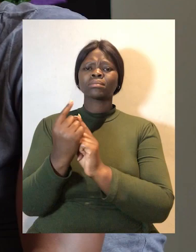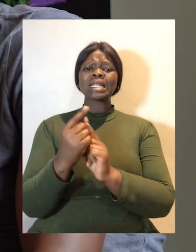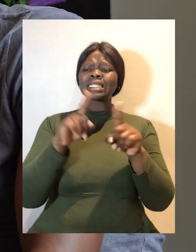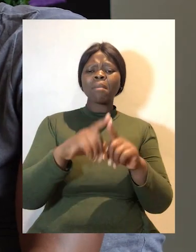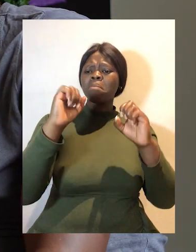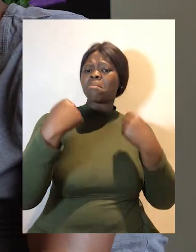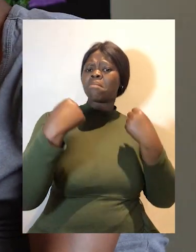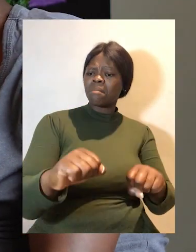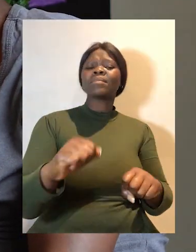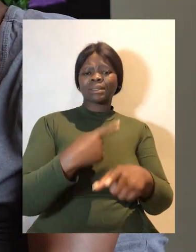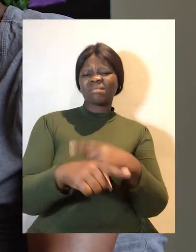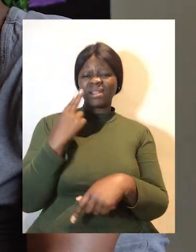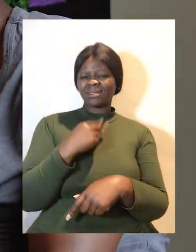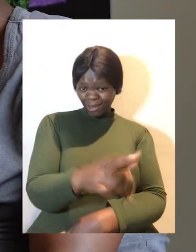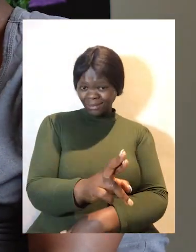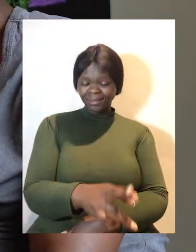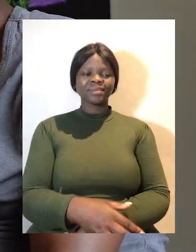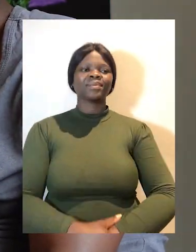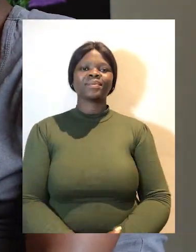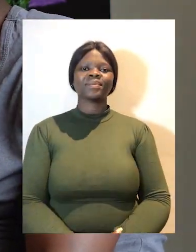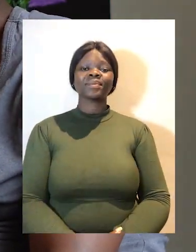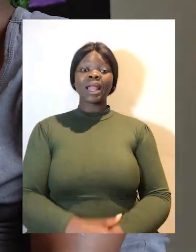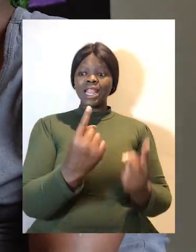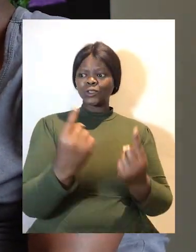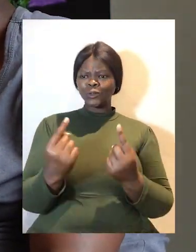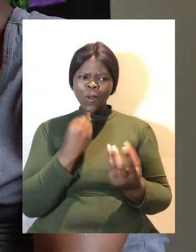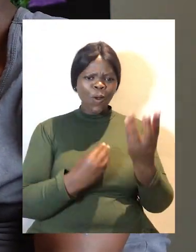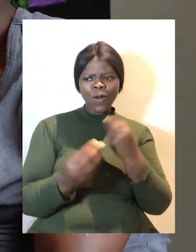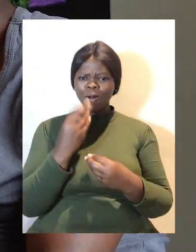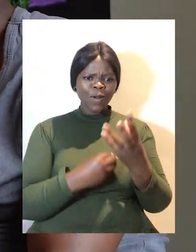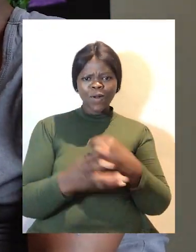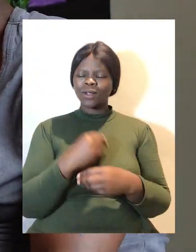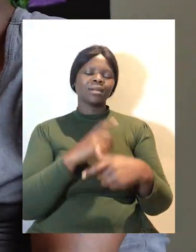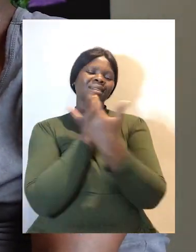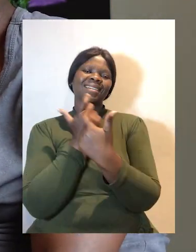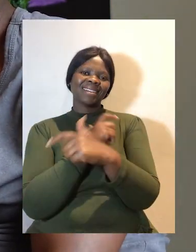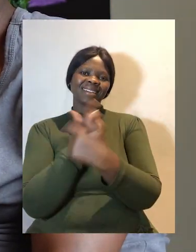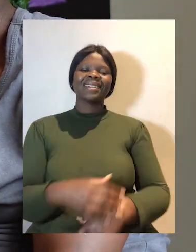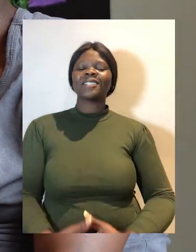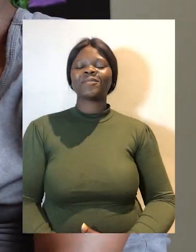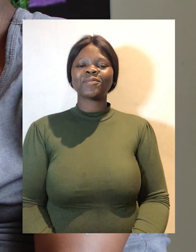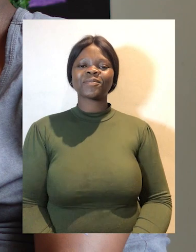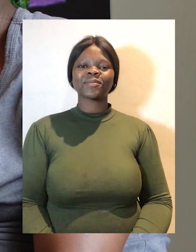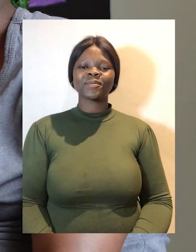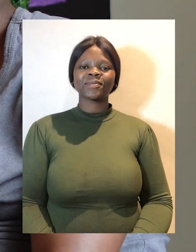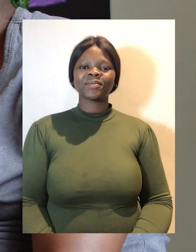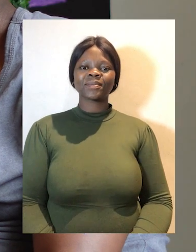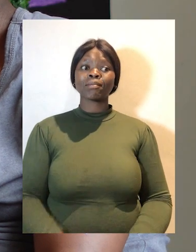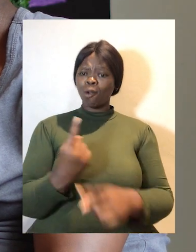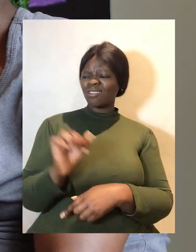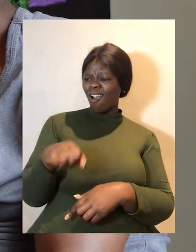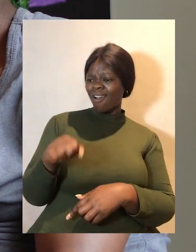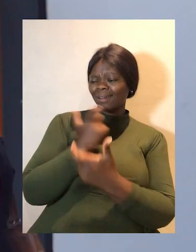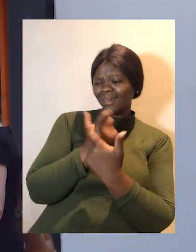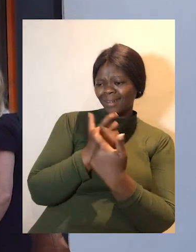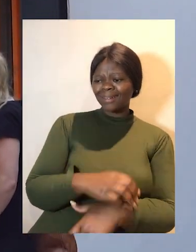from each other. All the time, yeah. Yeah, so that's, and dancing is a very good part of that for me.